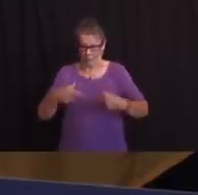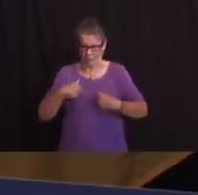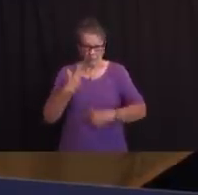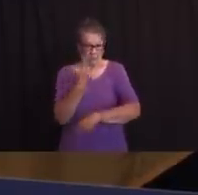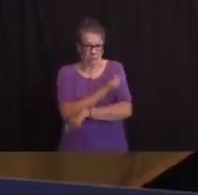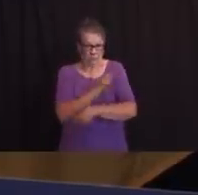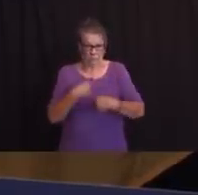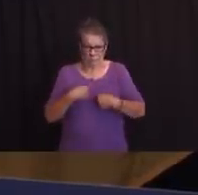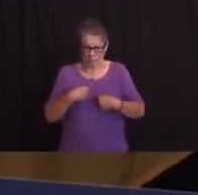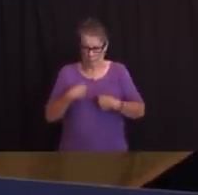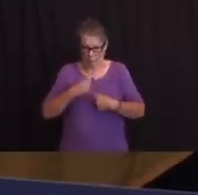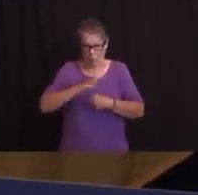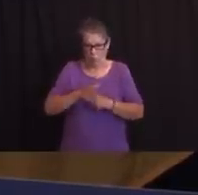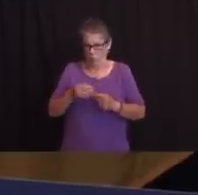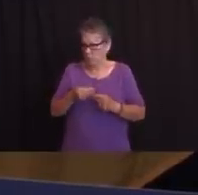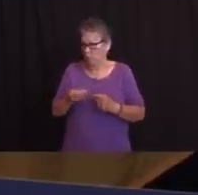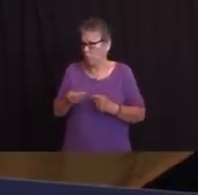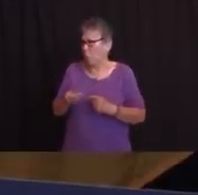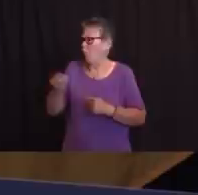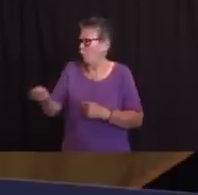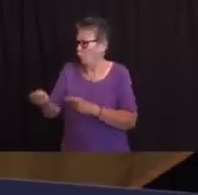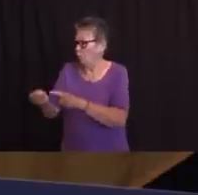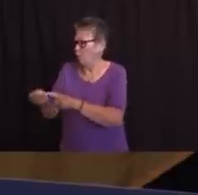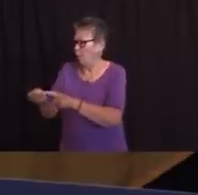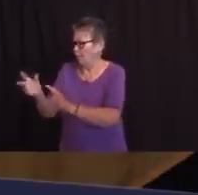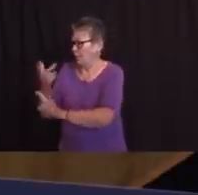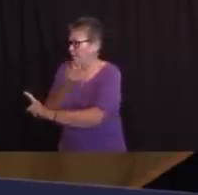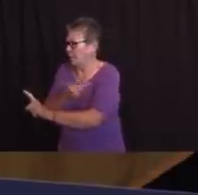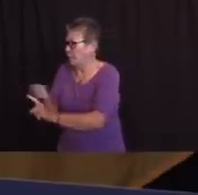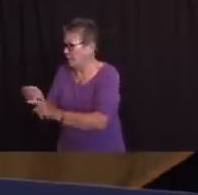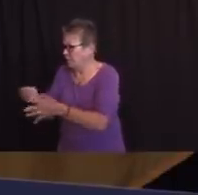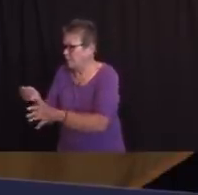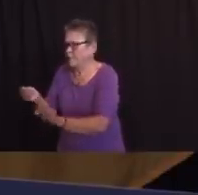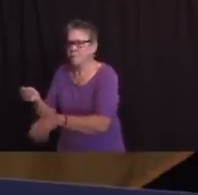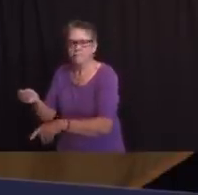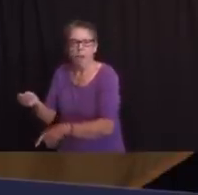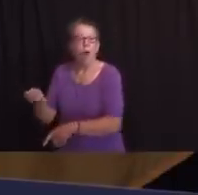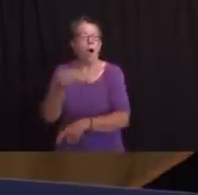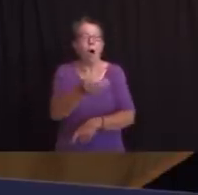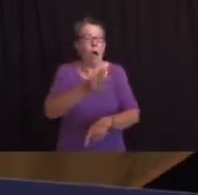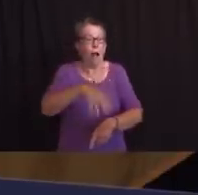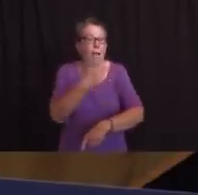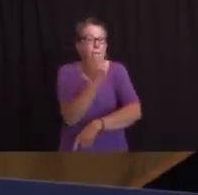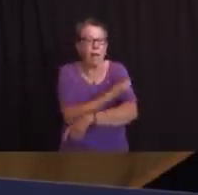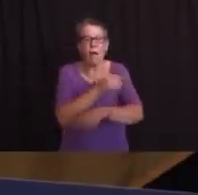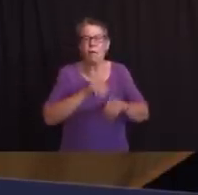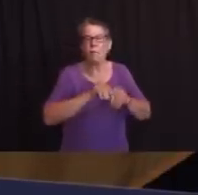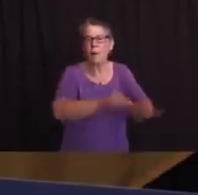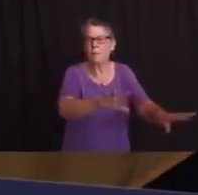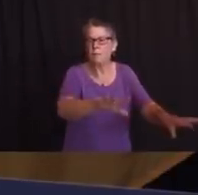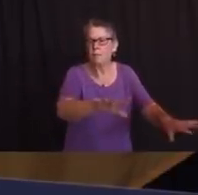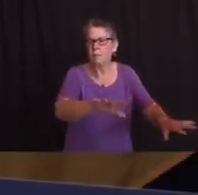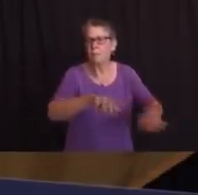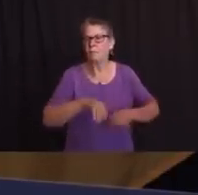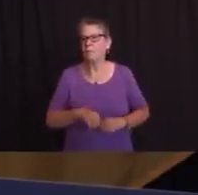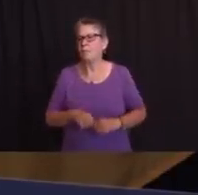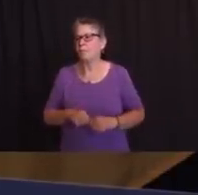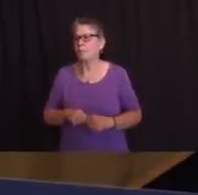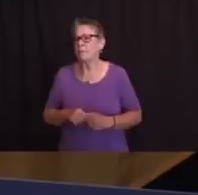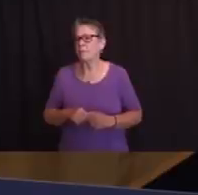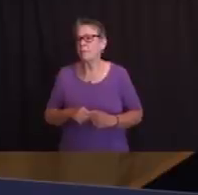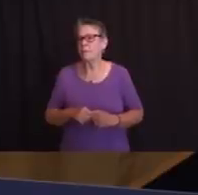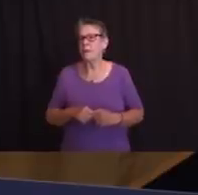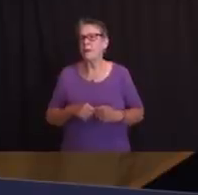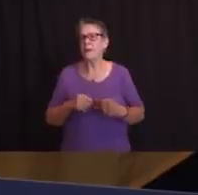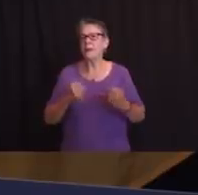say, 70% is good, 72% is better. Well, 72% is better than 70%, but there's no single exact number that you can put at it.